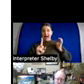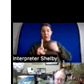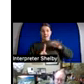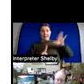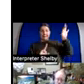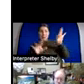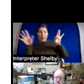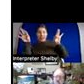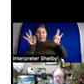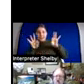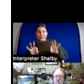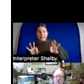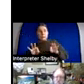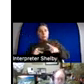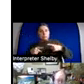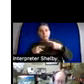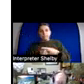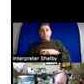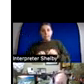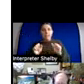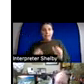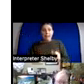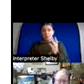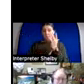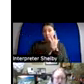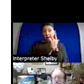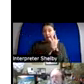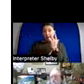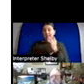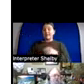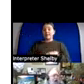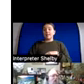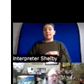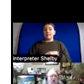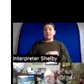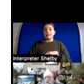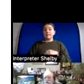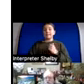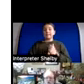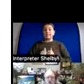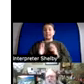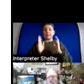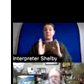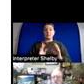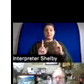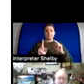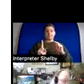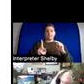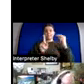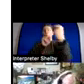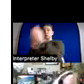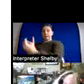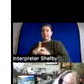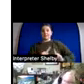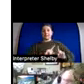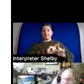the explanation often embodies or includes background assumptions contextual factors